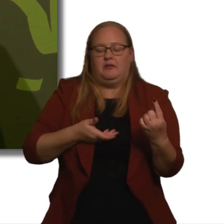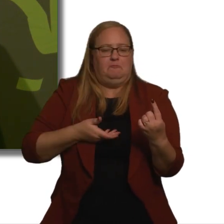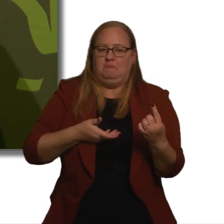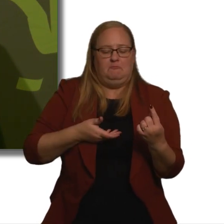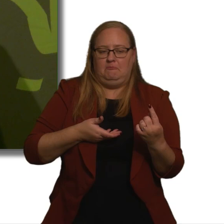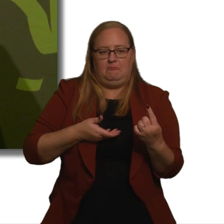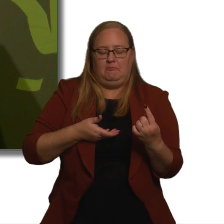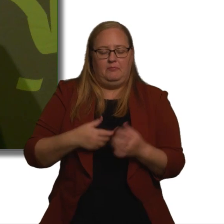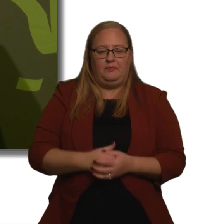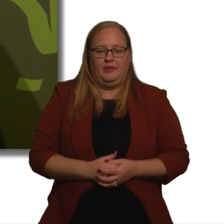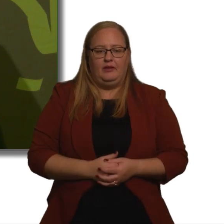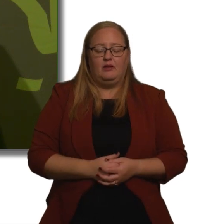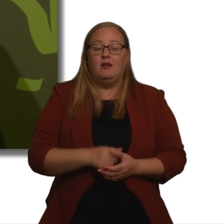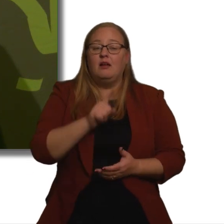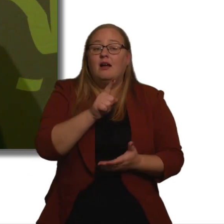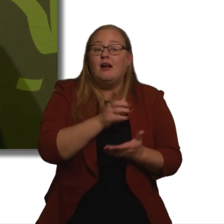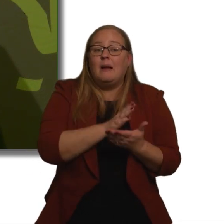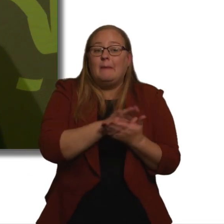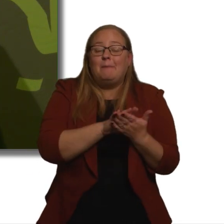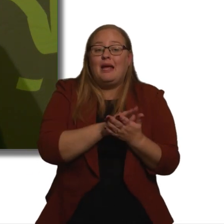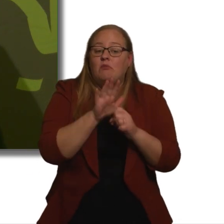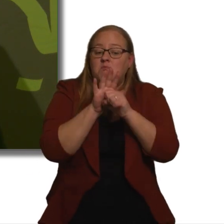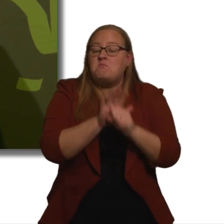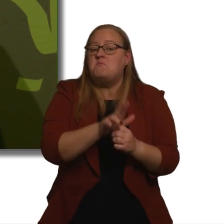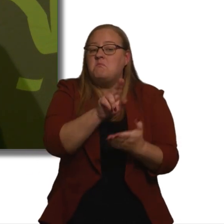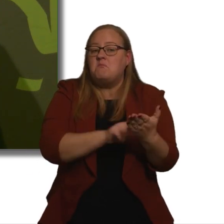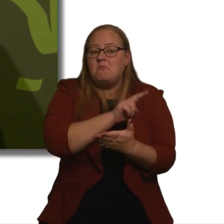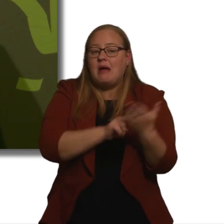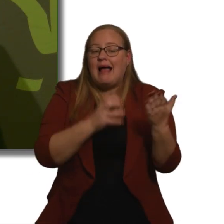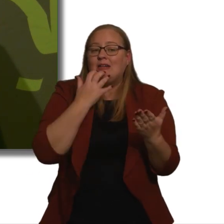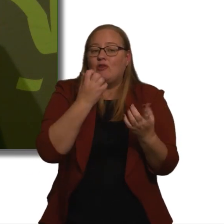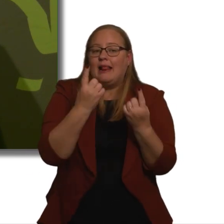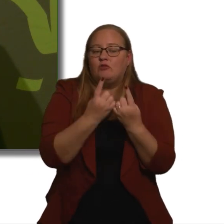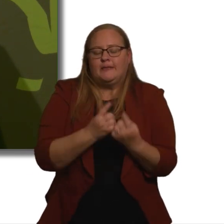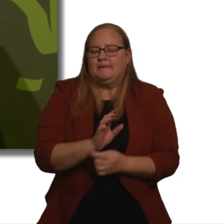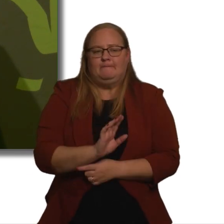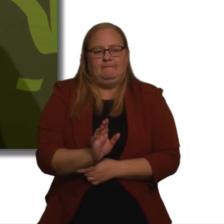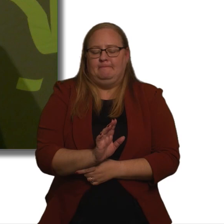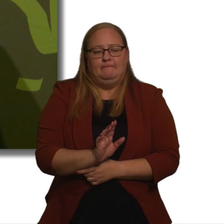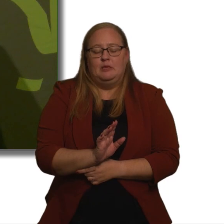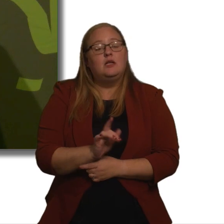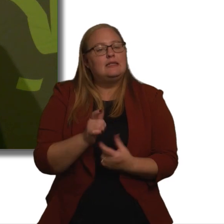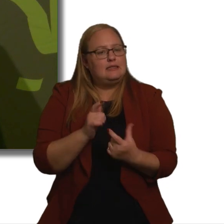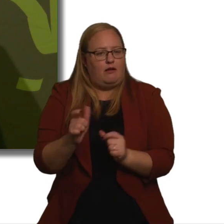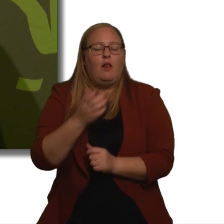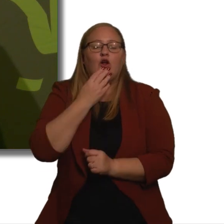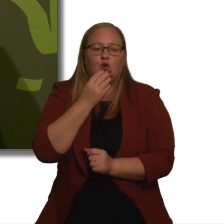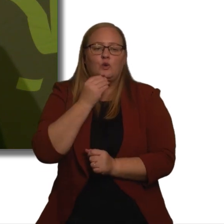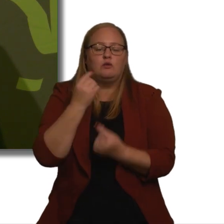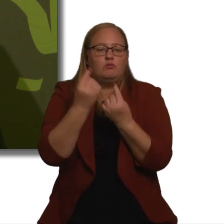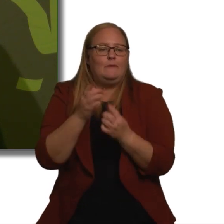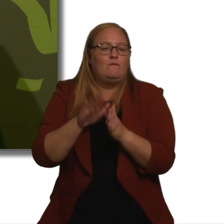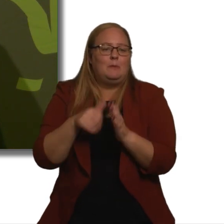I should be clear that this is not a boycott of Israeli products, and co-ops continue to source products from